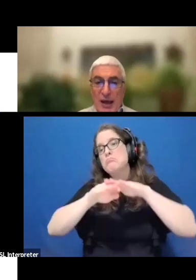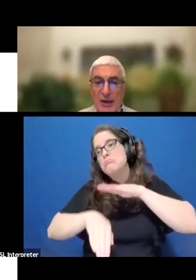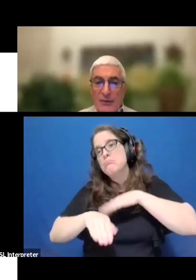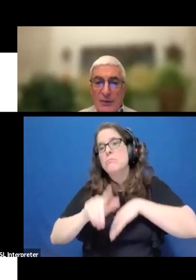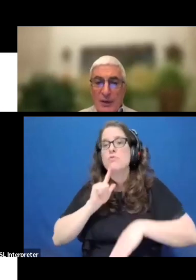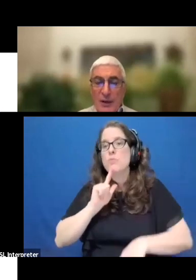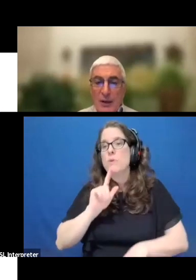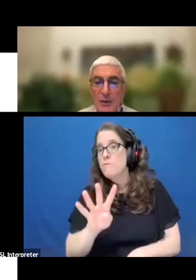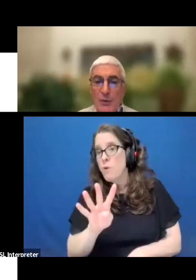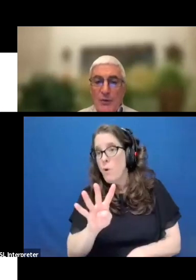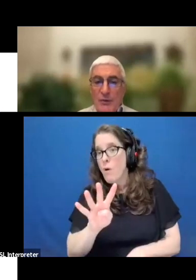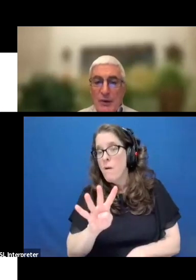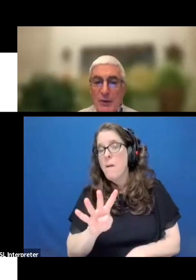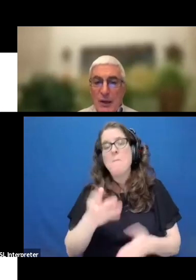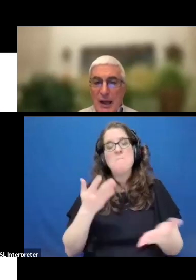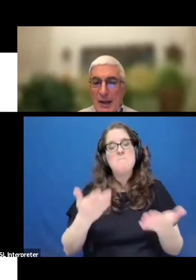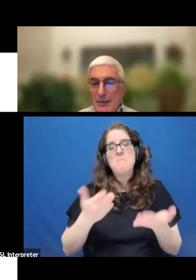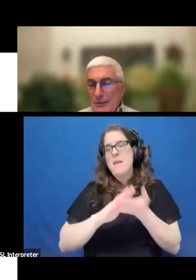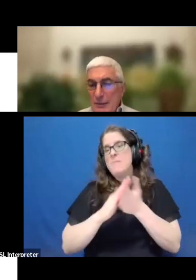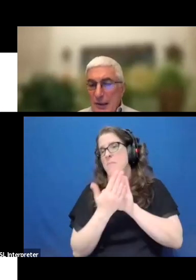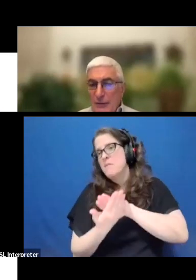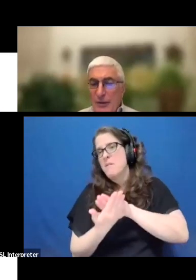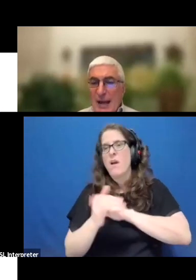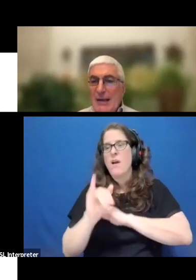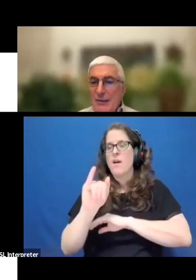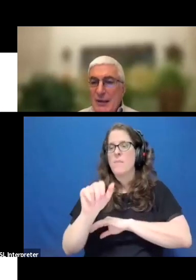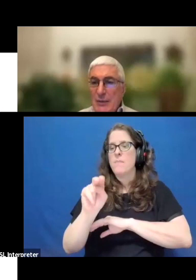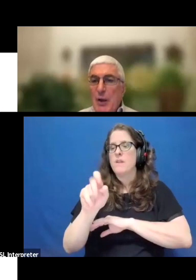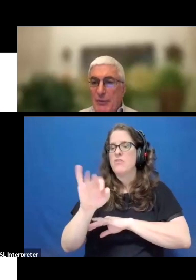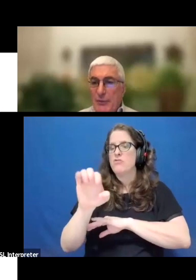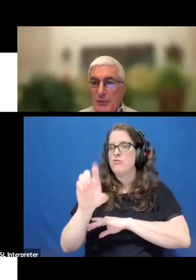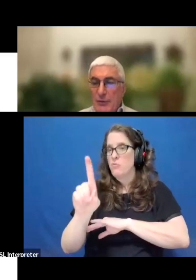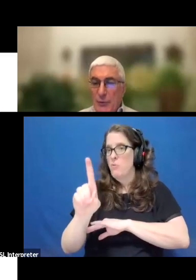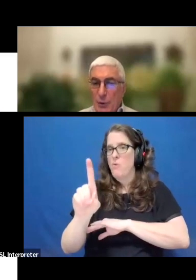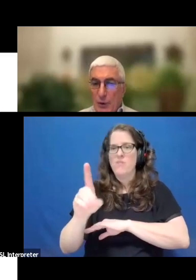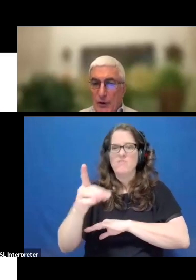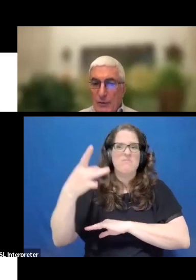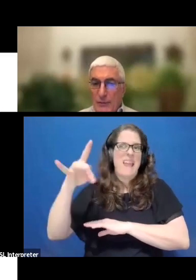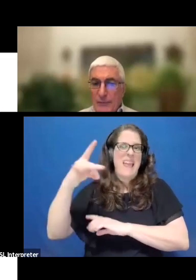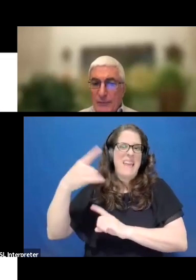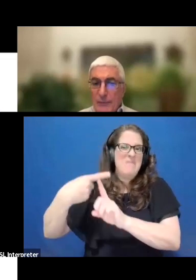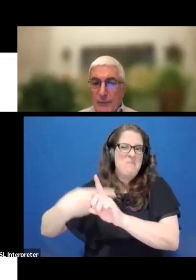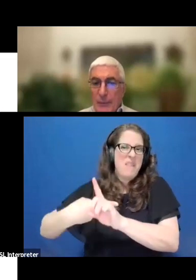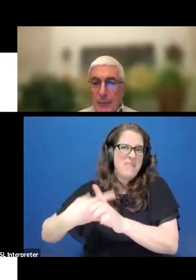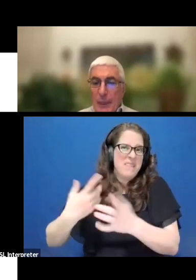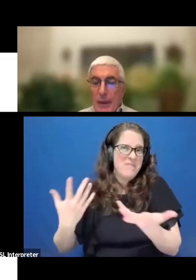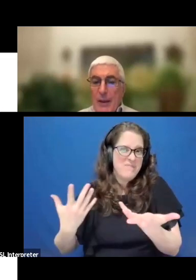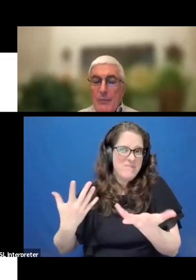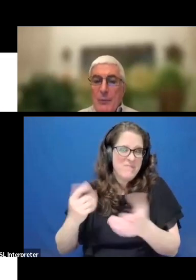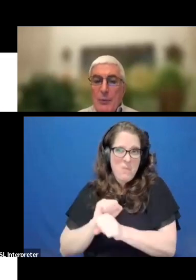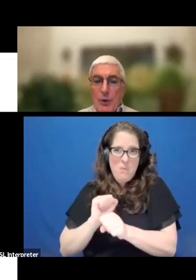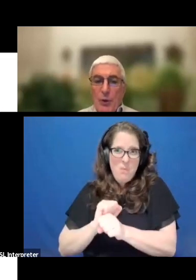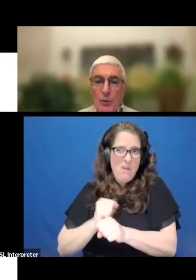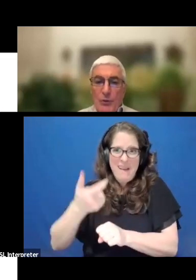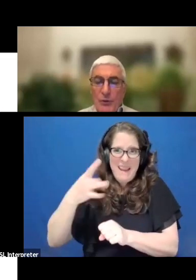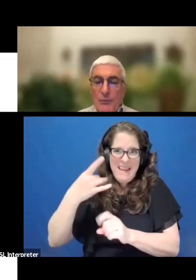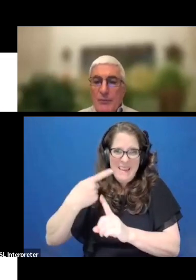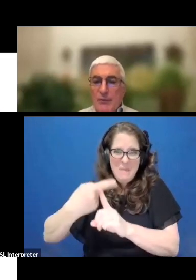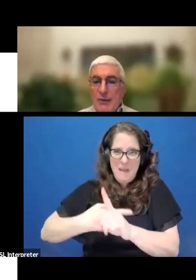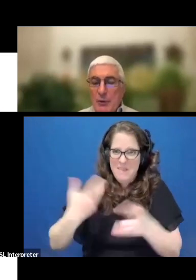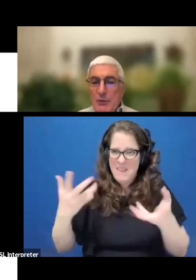insured status with as little as less than 18 months of work. People who are